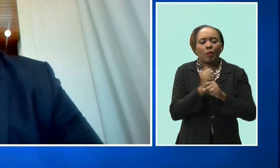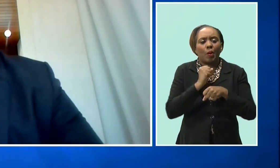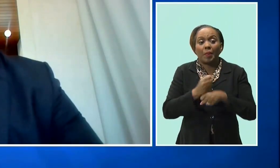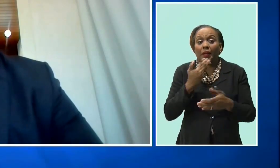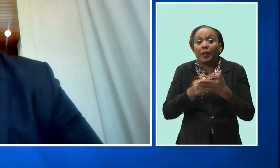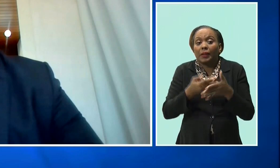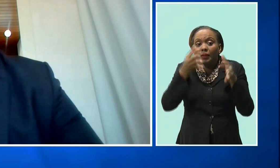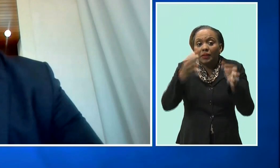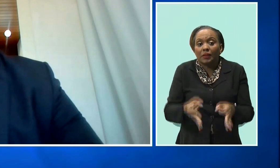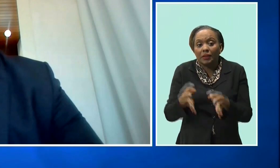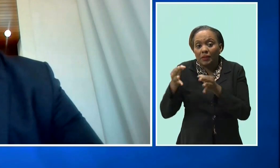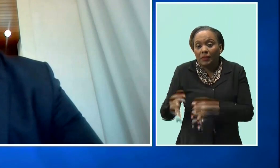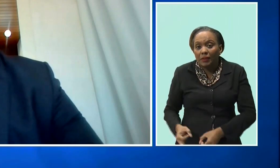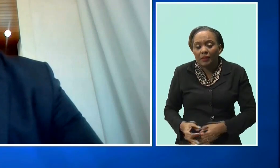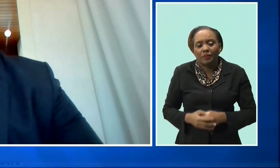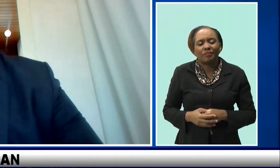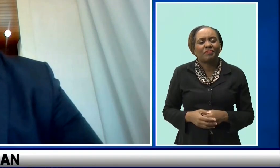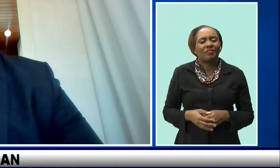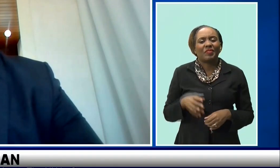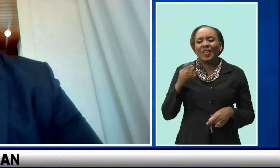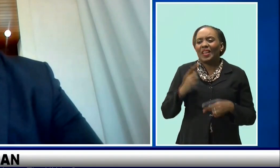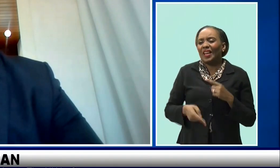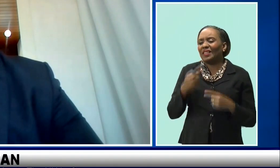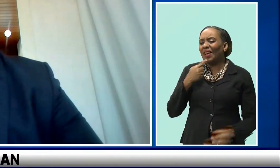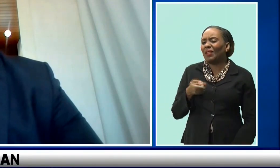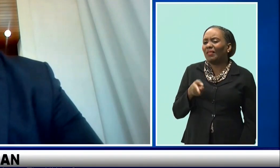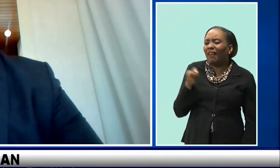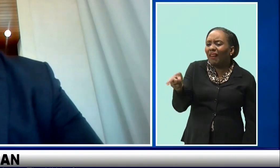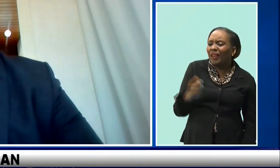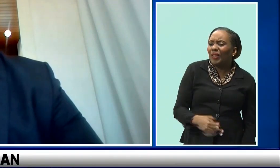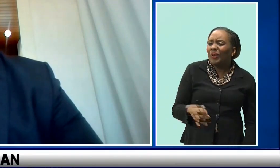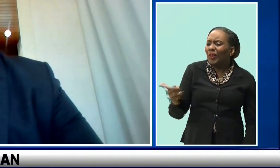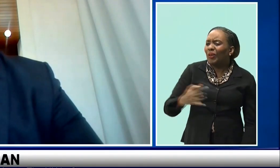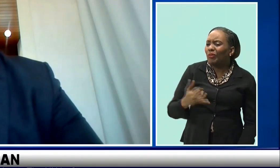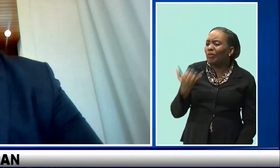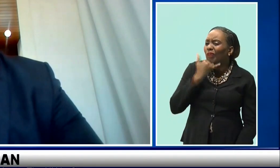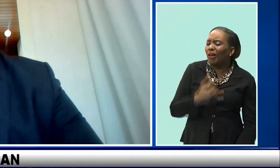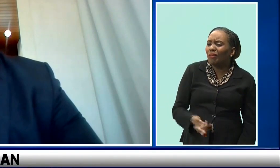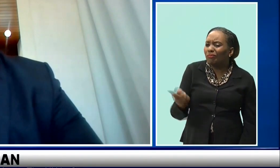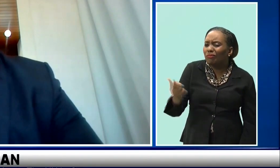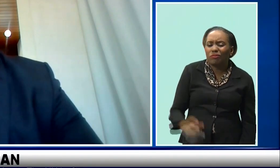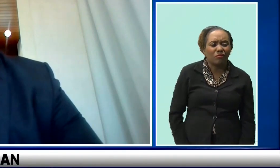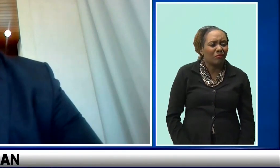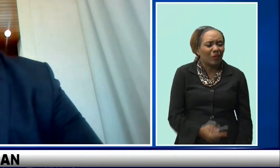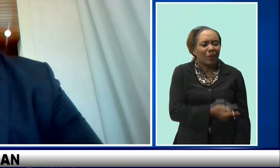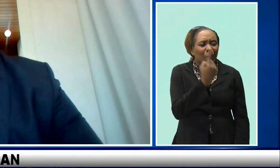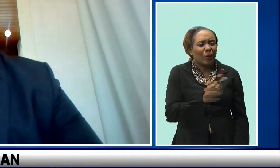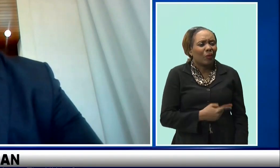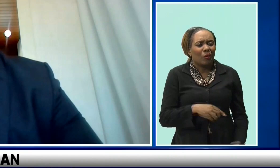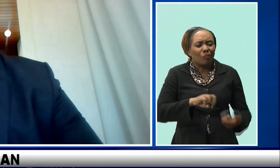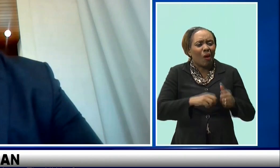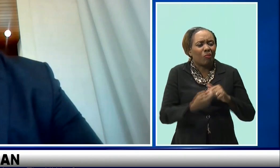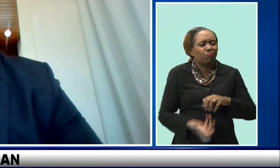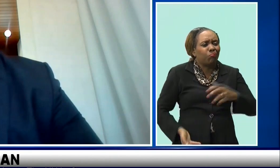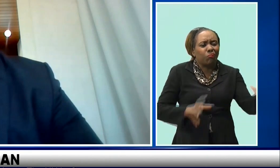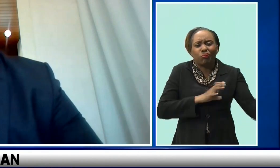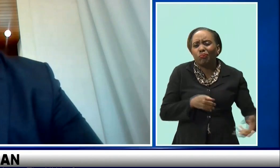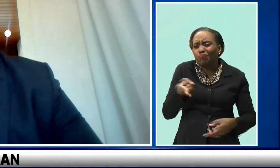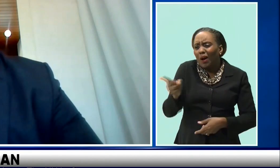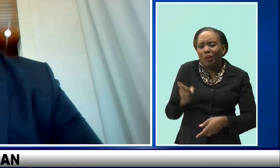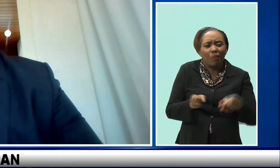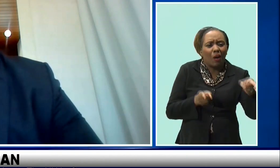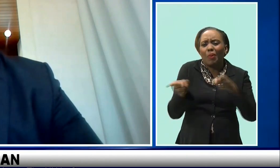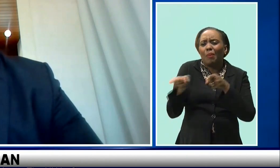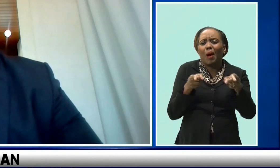pointing is not going to help, and I think honestly that we can get it done. Whether it's a small nation, a